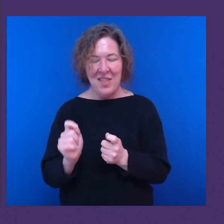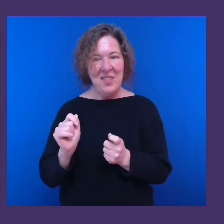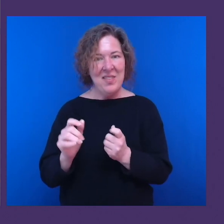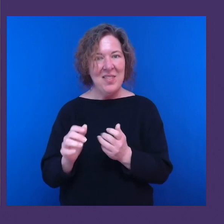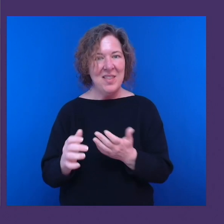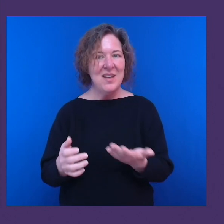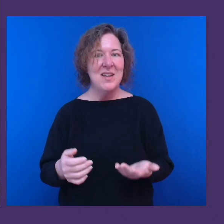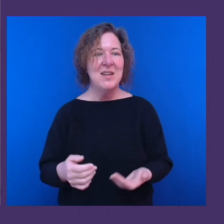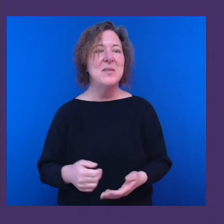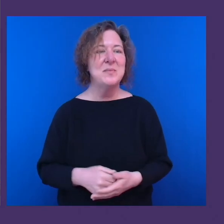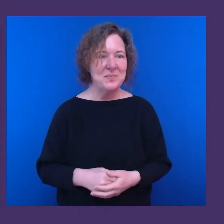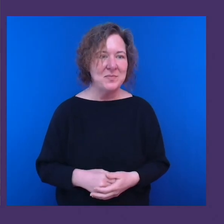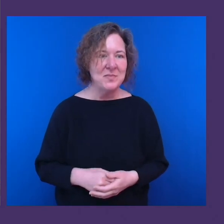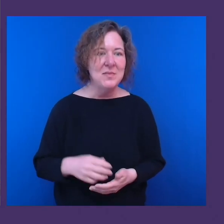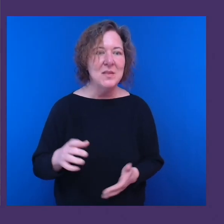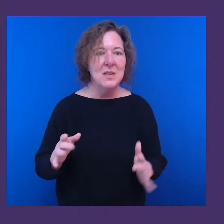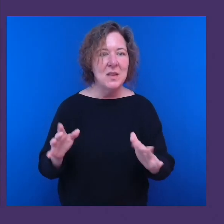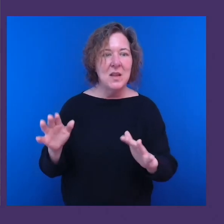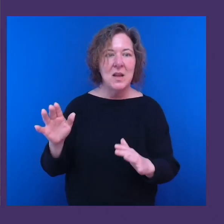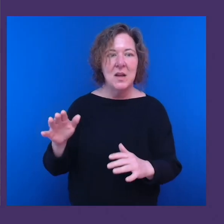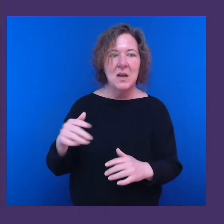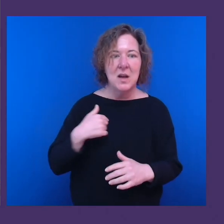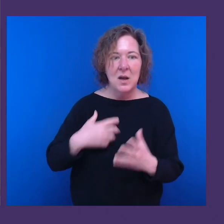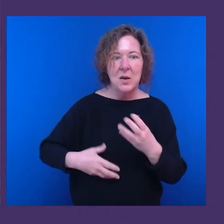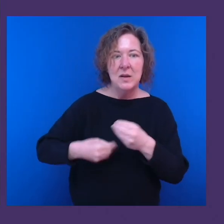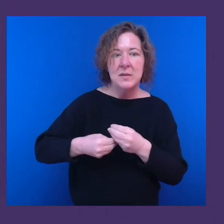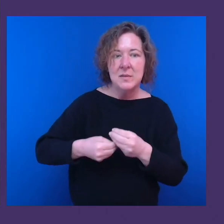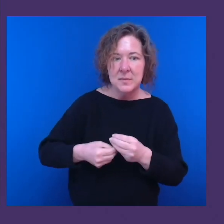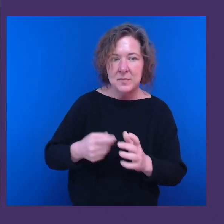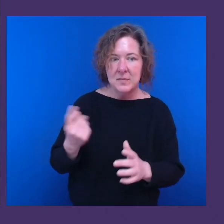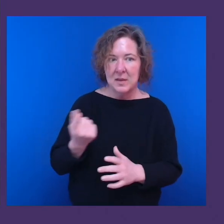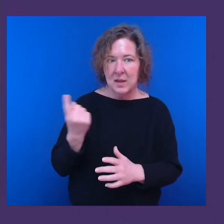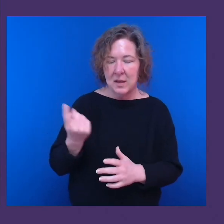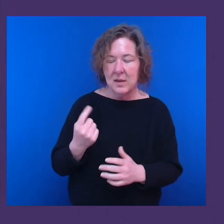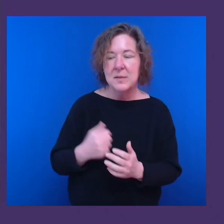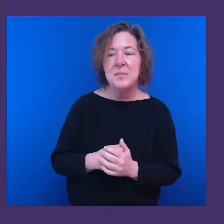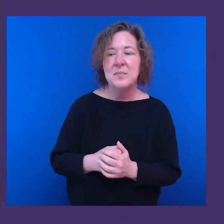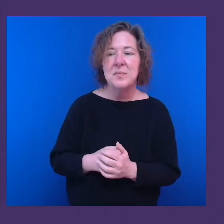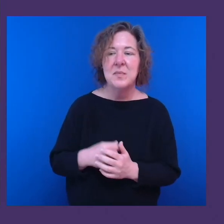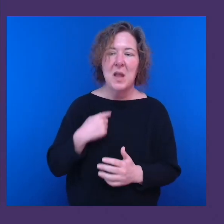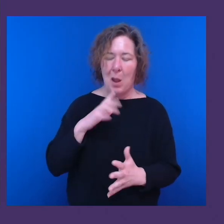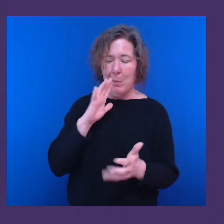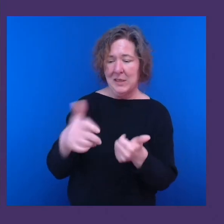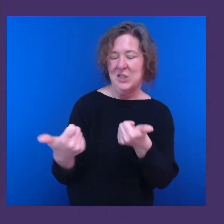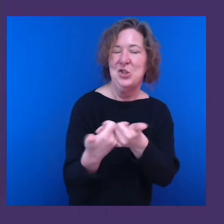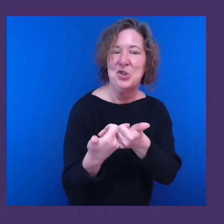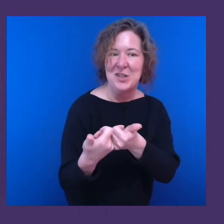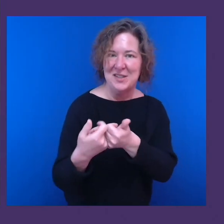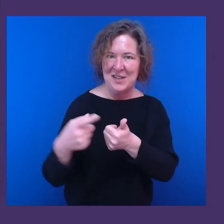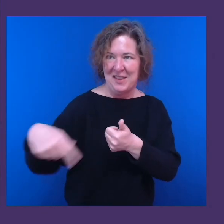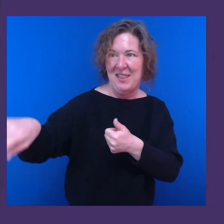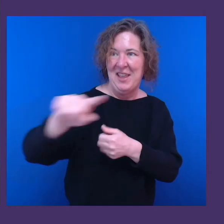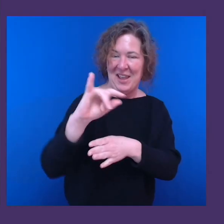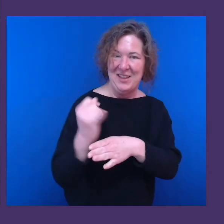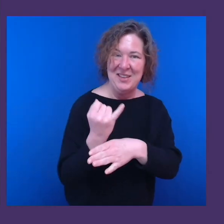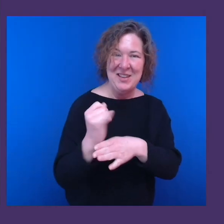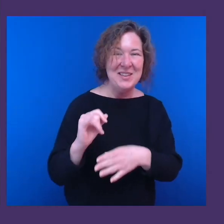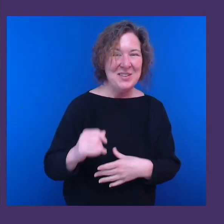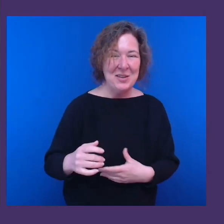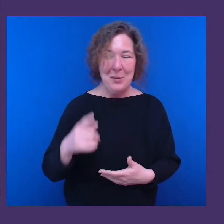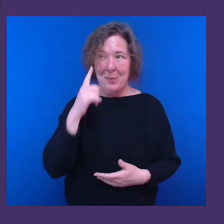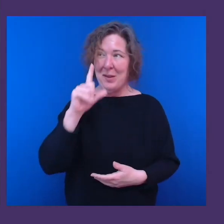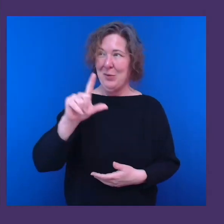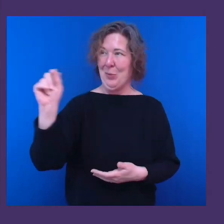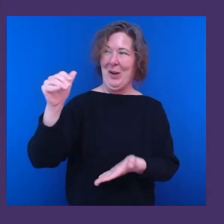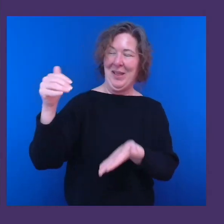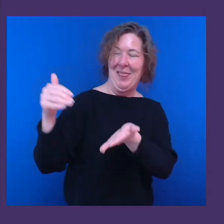open Christina, if I might add something, sure. I'm going to put a challenge to the industry here. Since there are 20,000 people